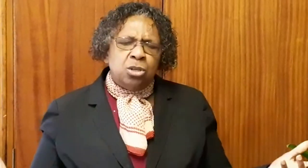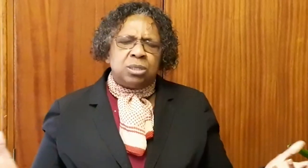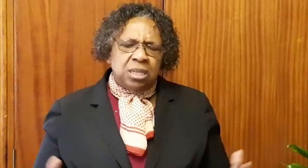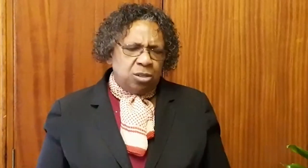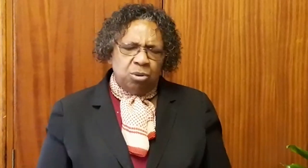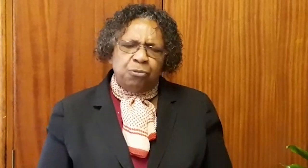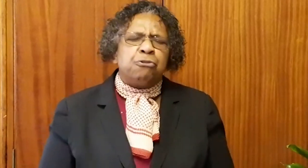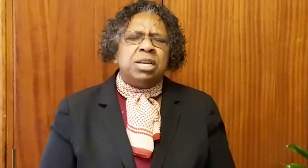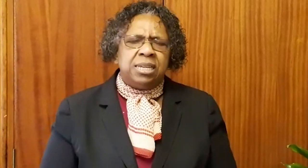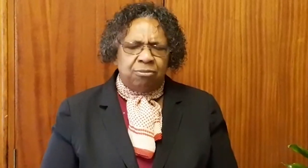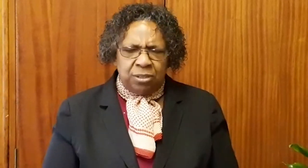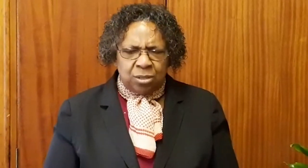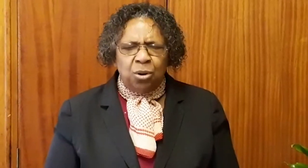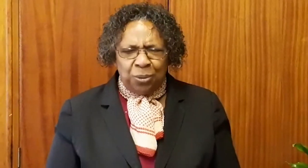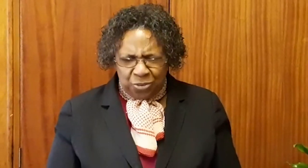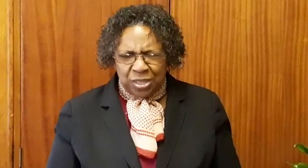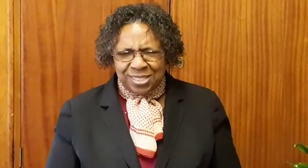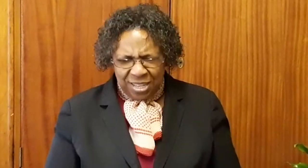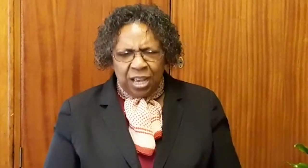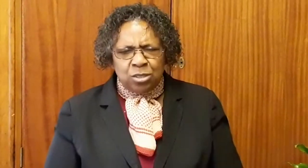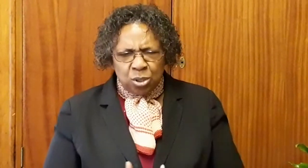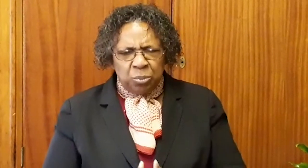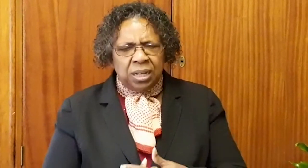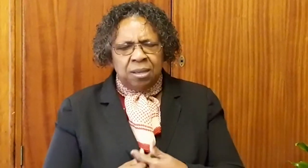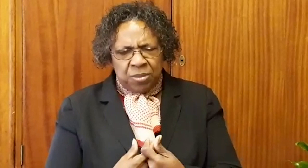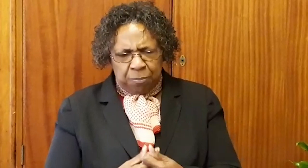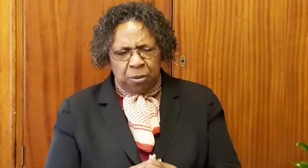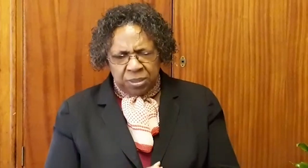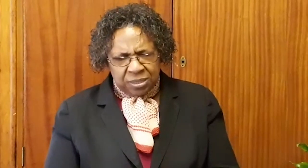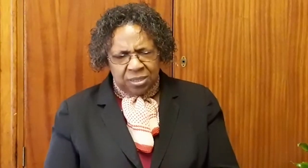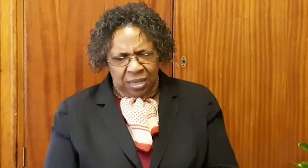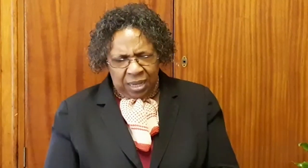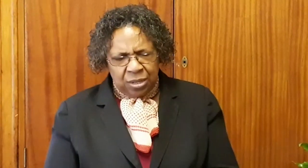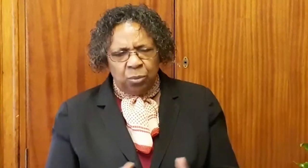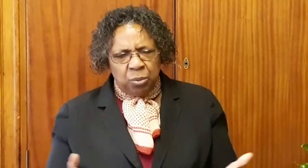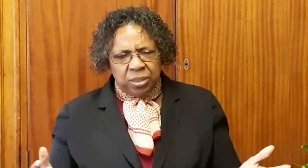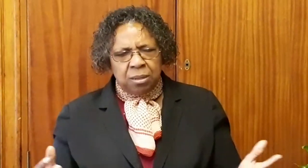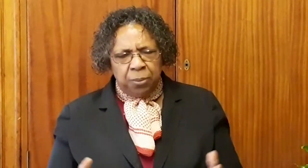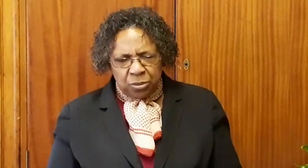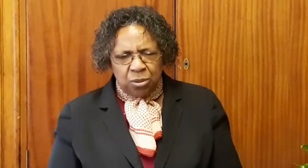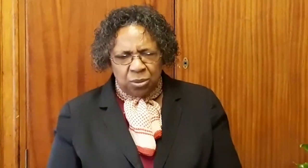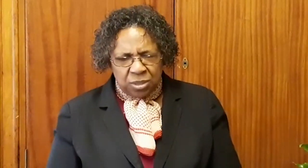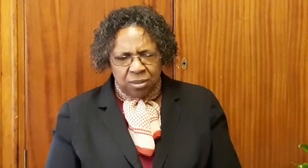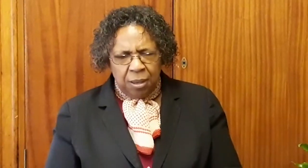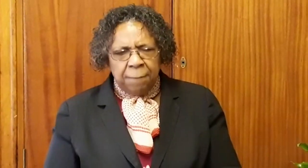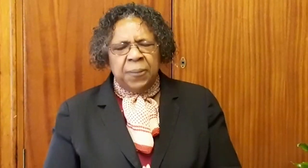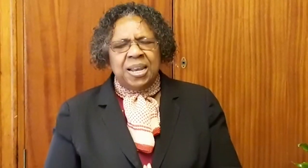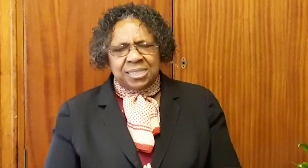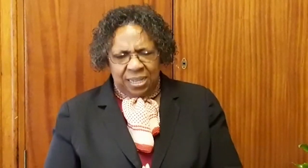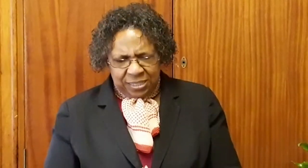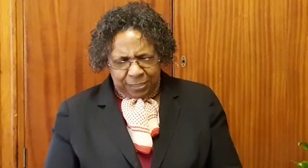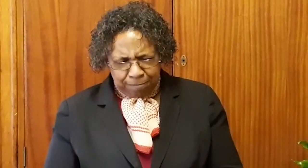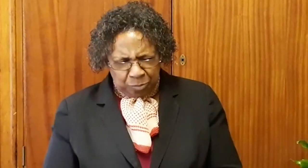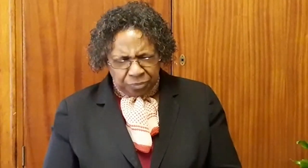did, you said you will freely give us all things. And so we claim that promise. And now we wait upon you, Lord.